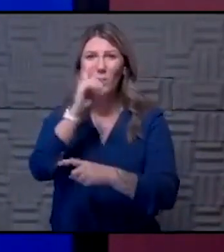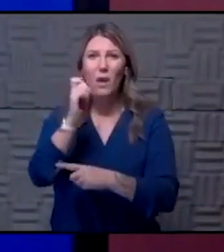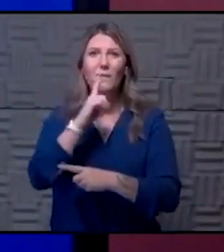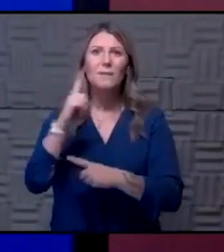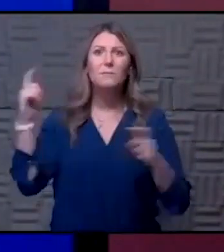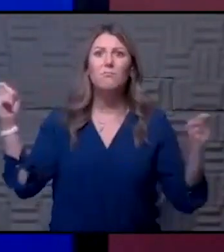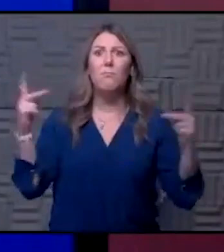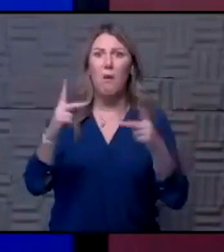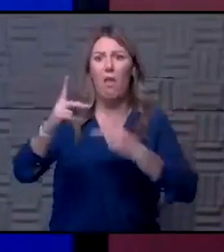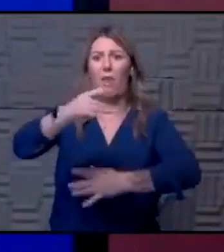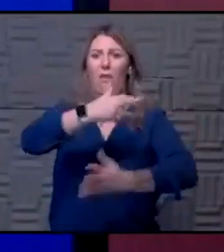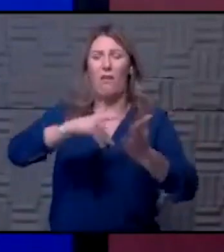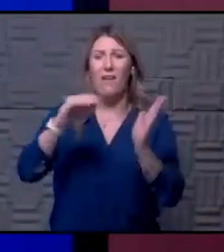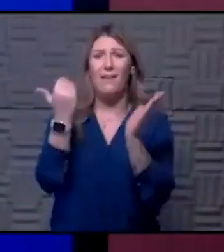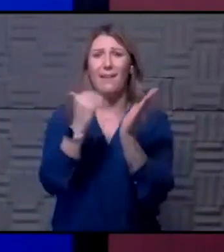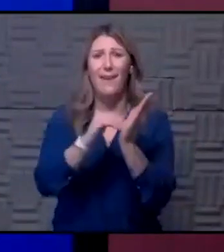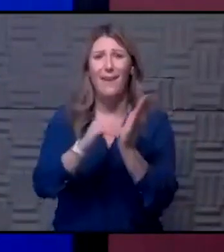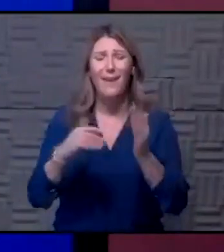together again? There's a certain